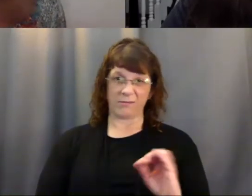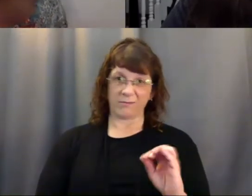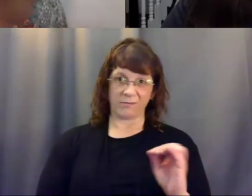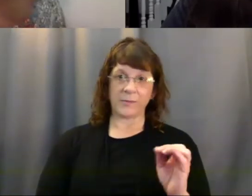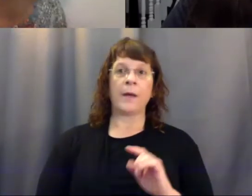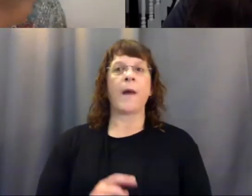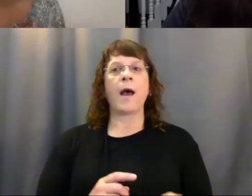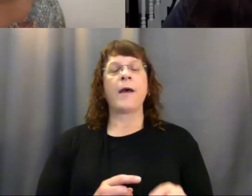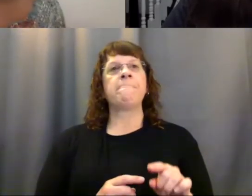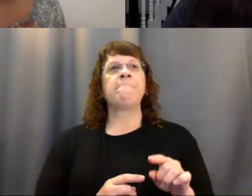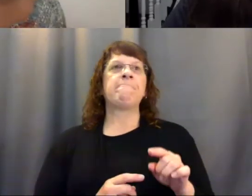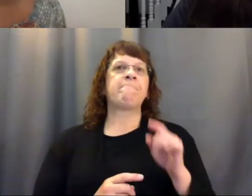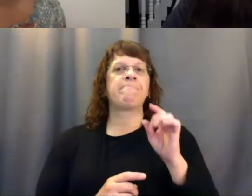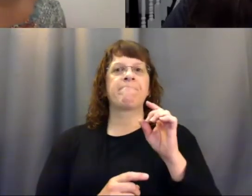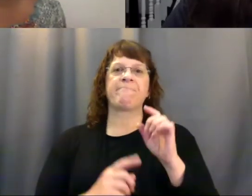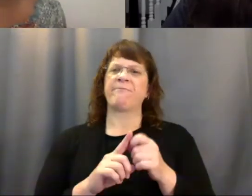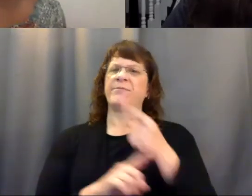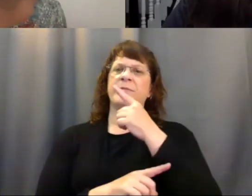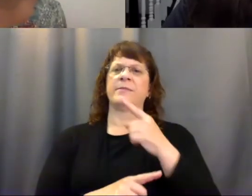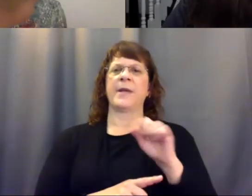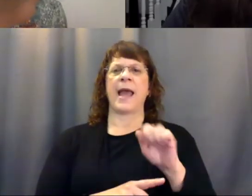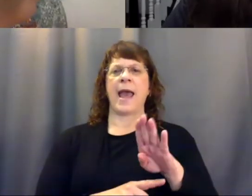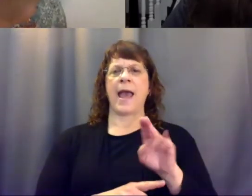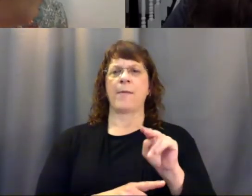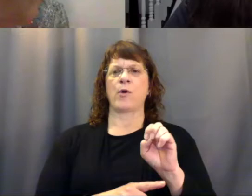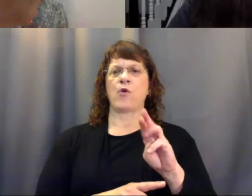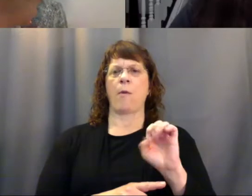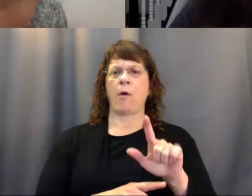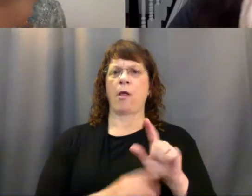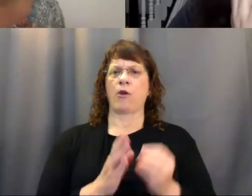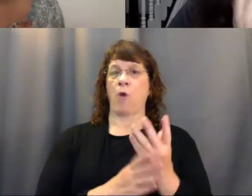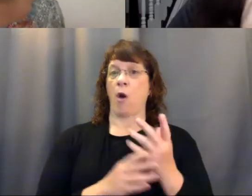abnormal growths could be caused by things like tumors.